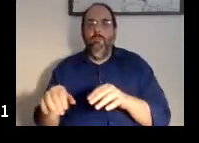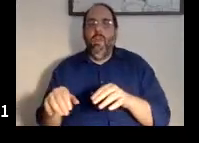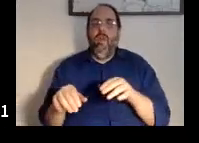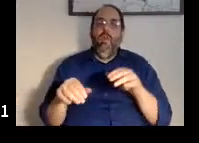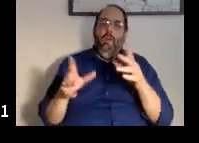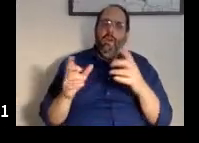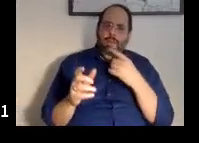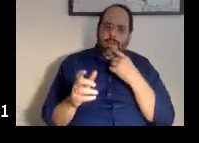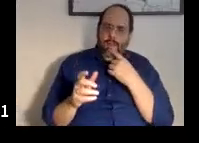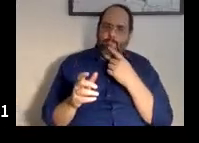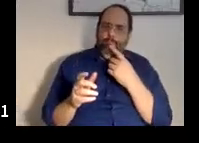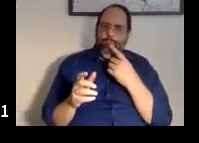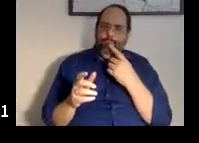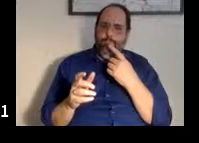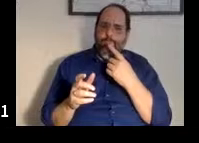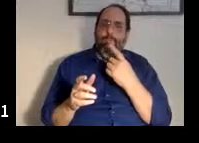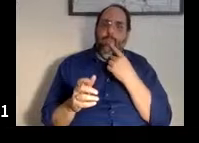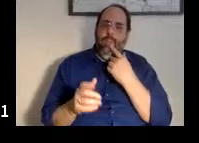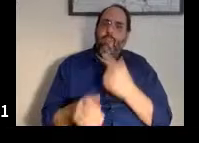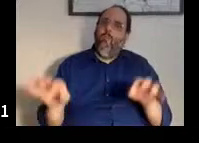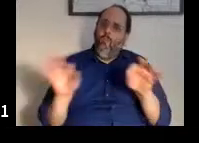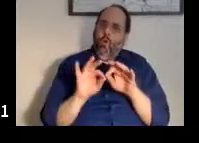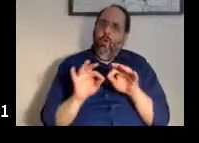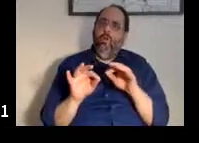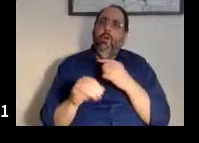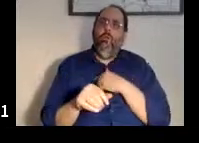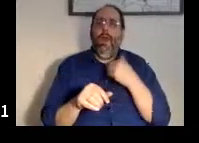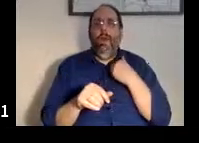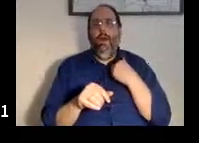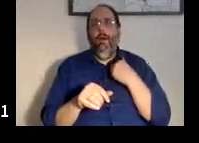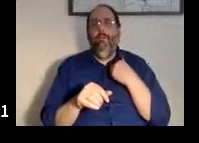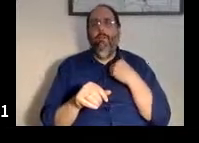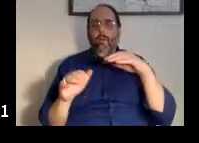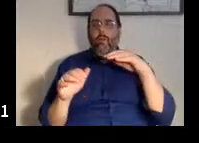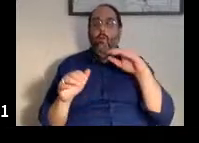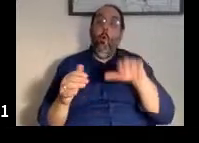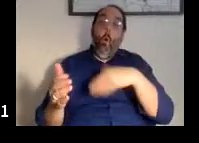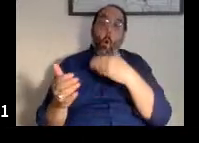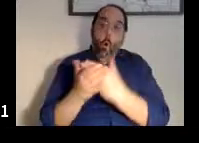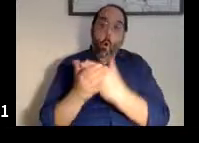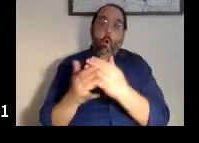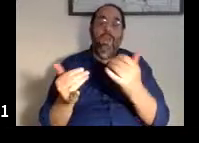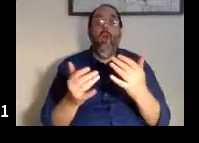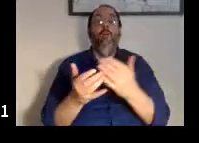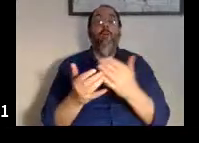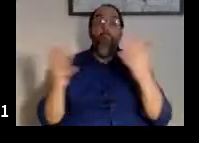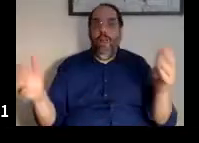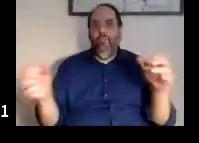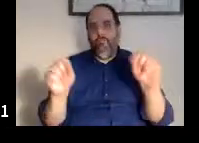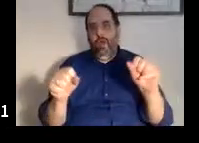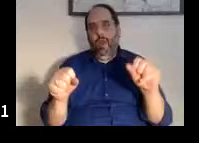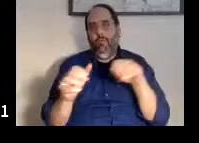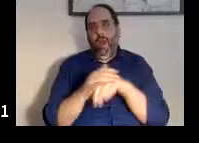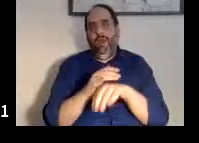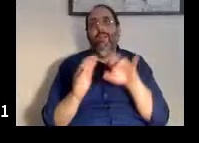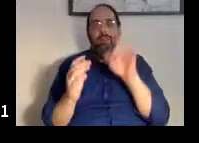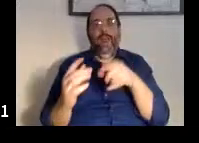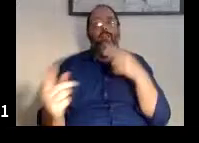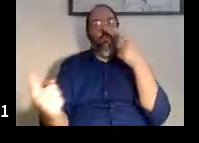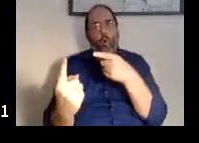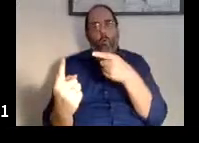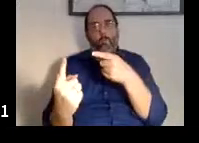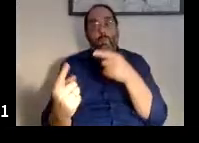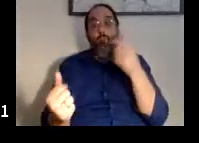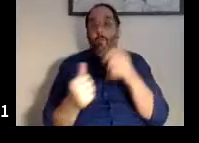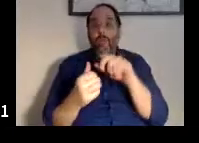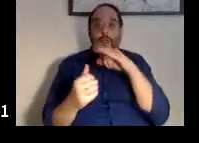I shared with you in there how important it is that access to the whole play area, if possible, is what we're really after, right? Because kids